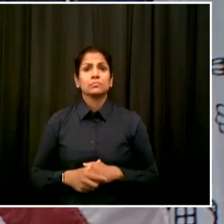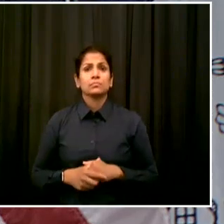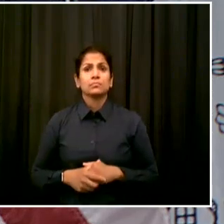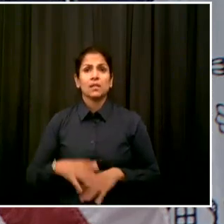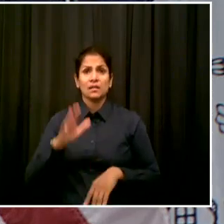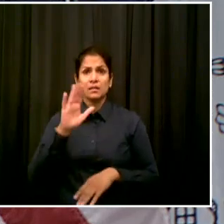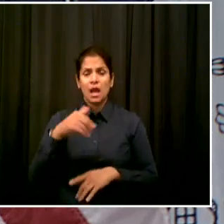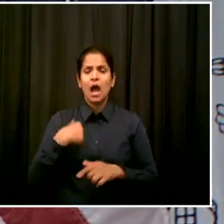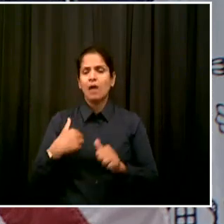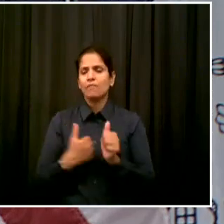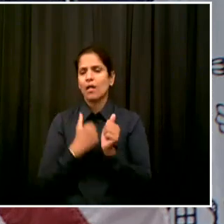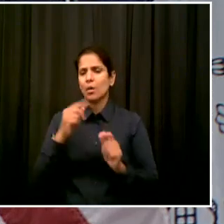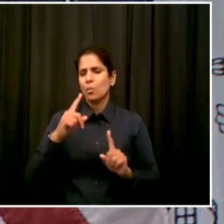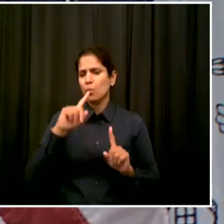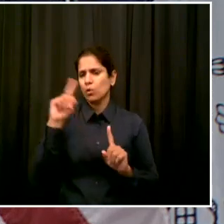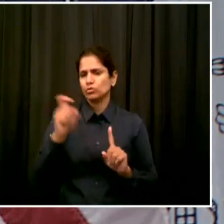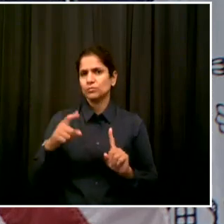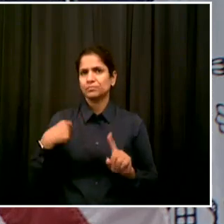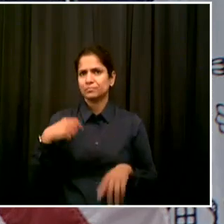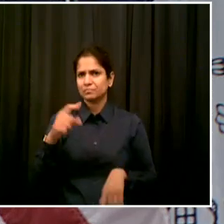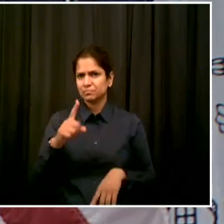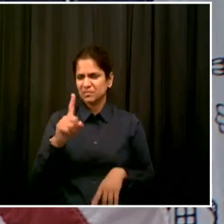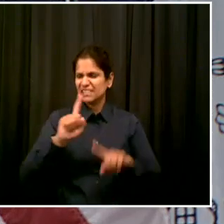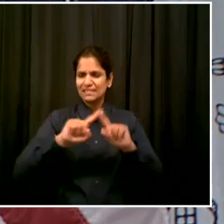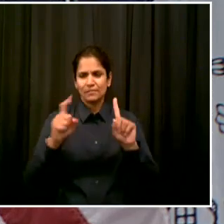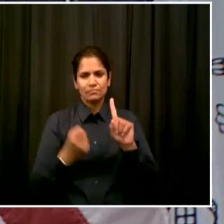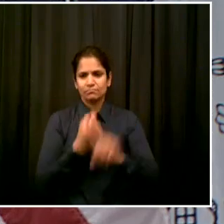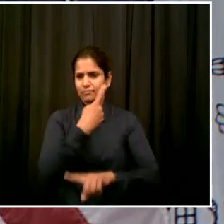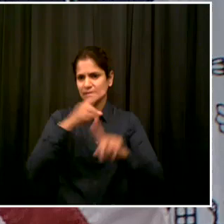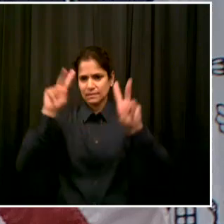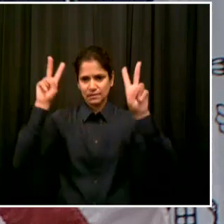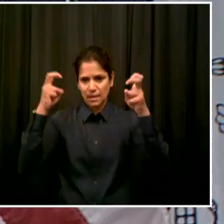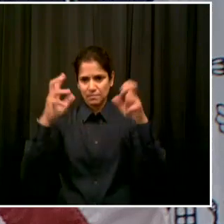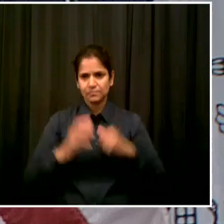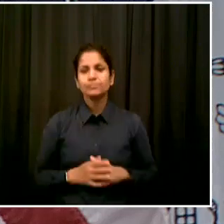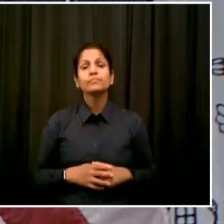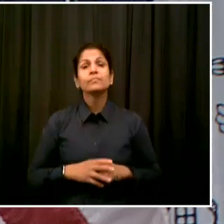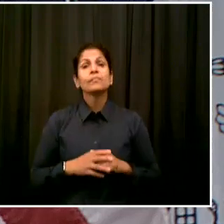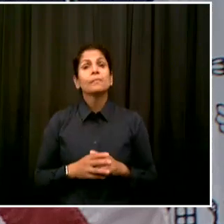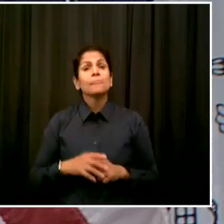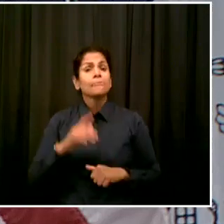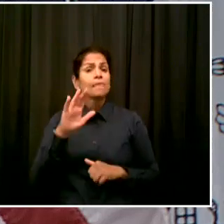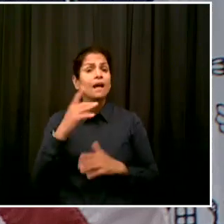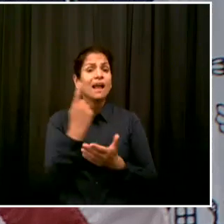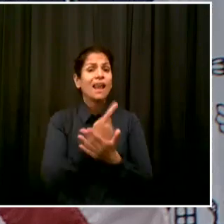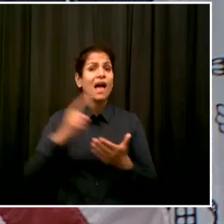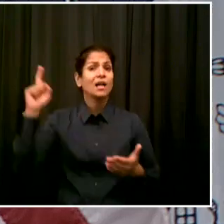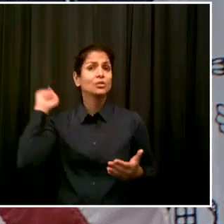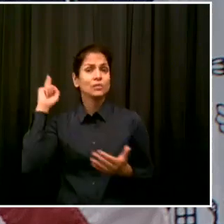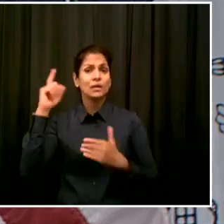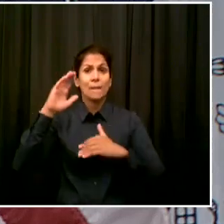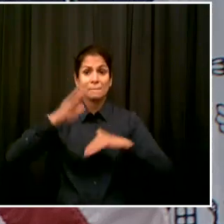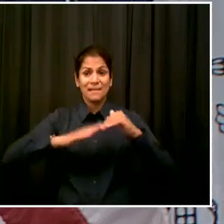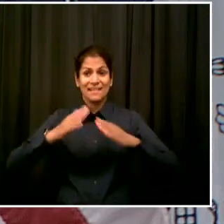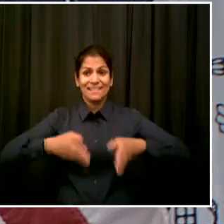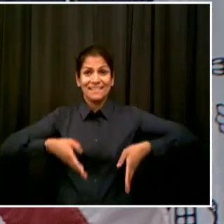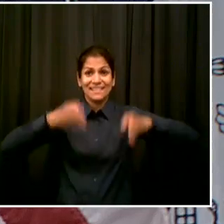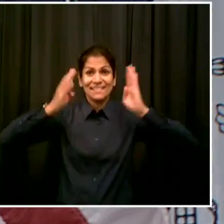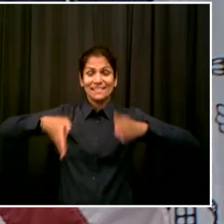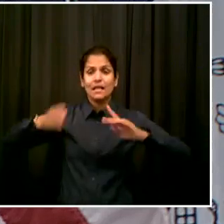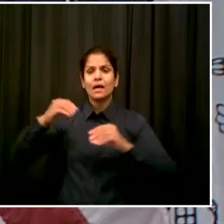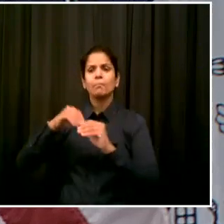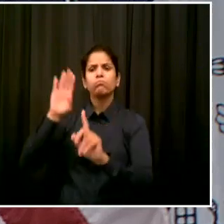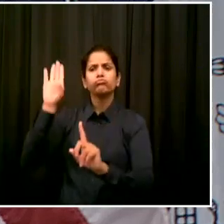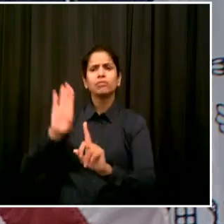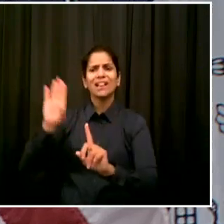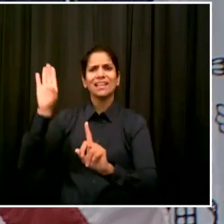week, it had a partial stop work order issued by the Department of Buildings in June, and the landlord had a history